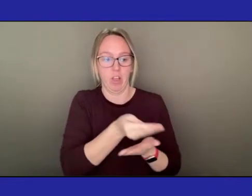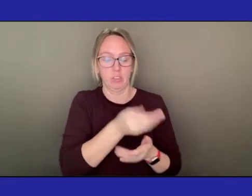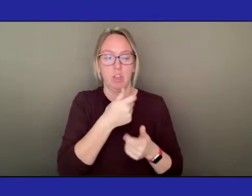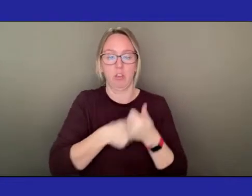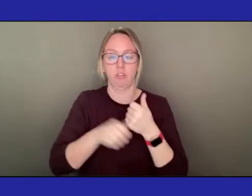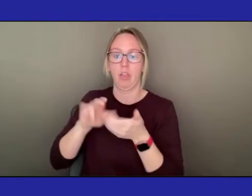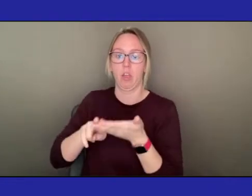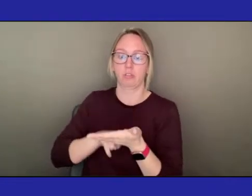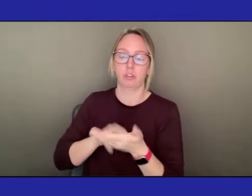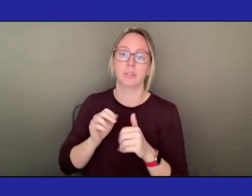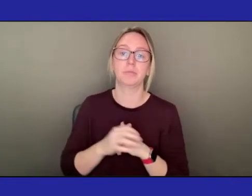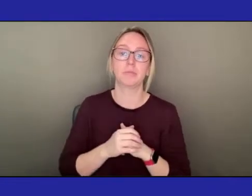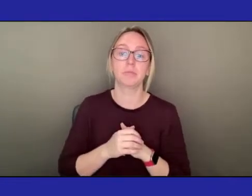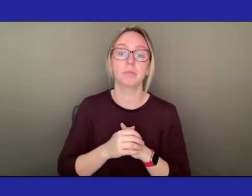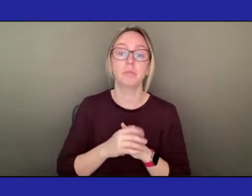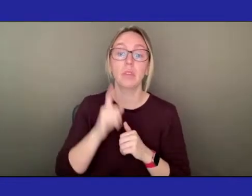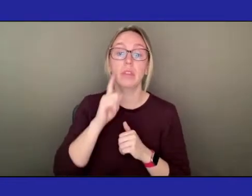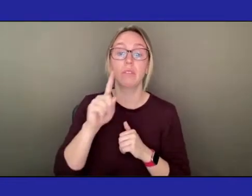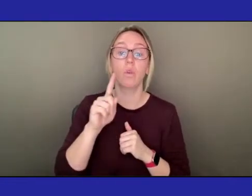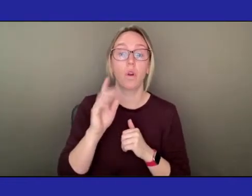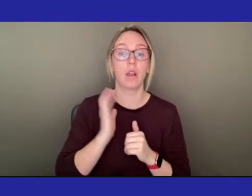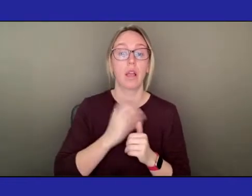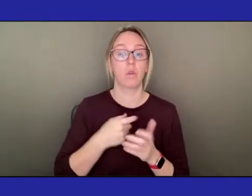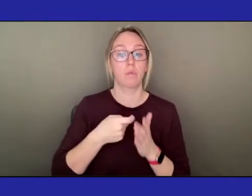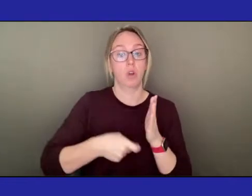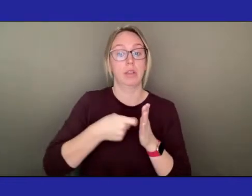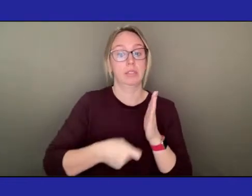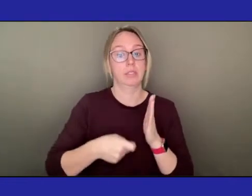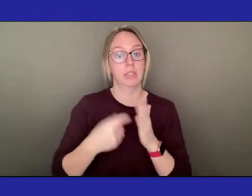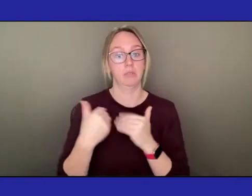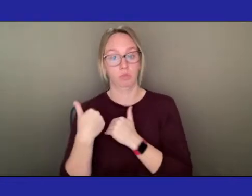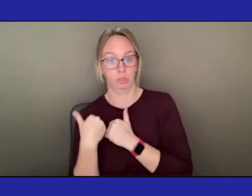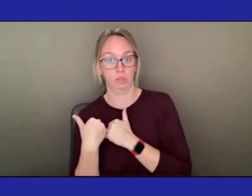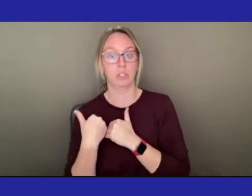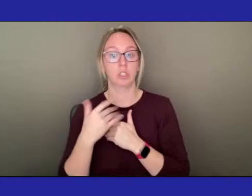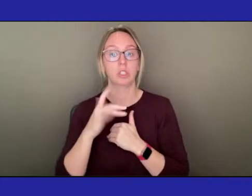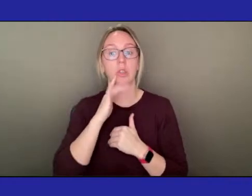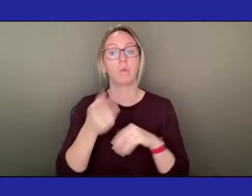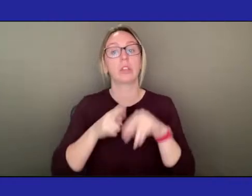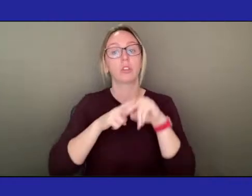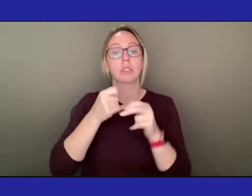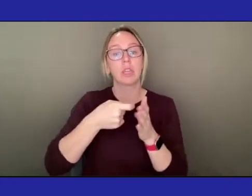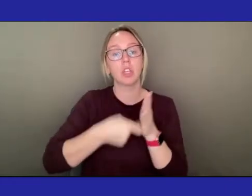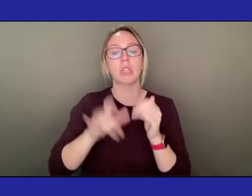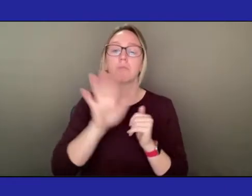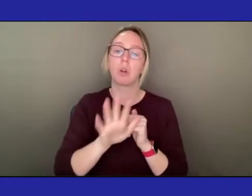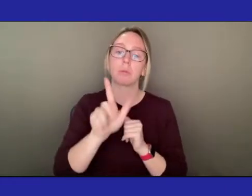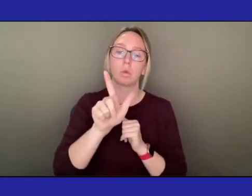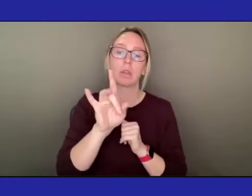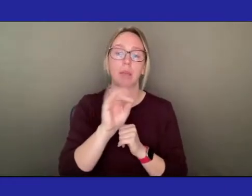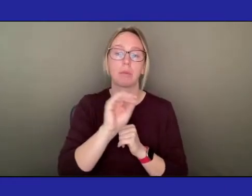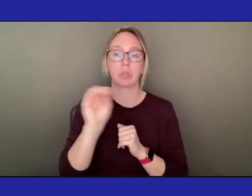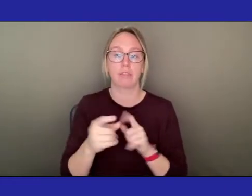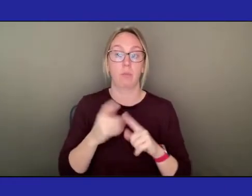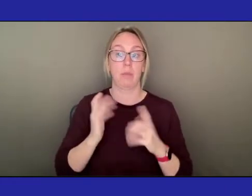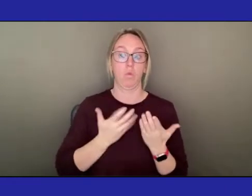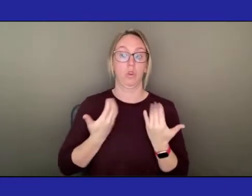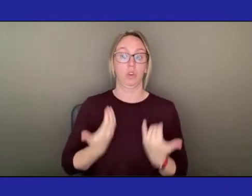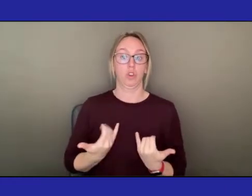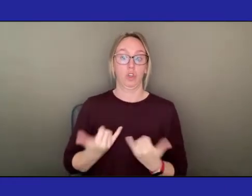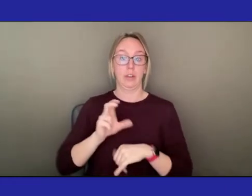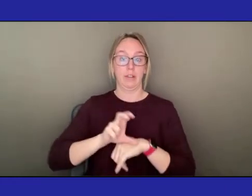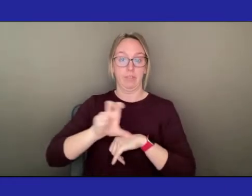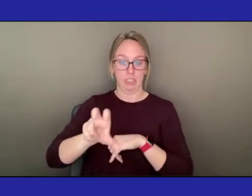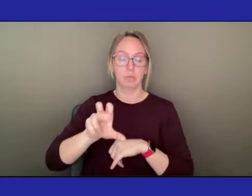of the contract costs, which will increase under this contract approximately 28% from our current investment, will go to